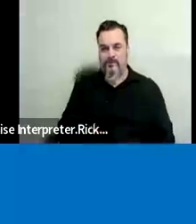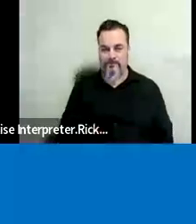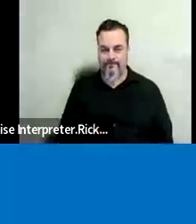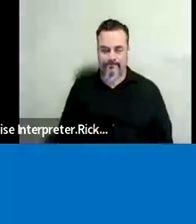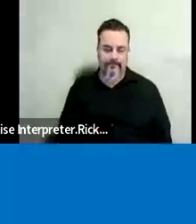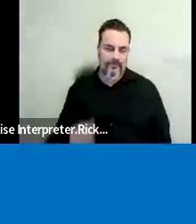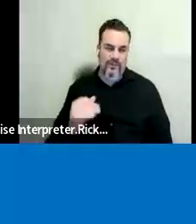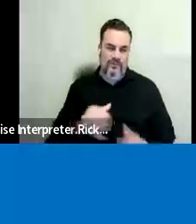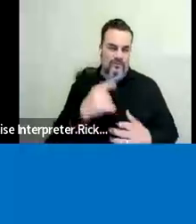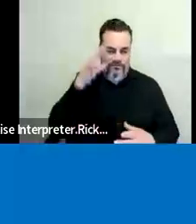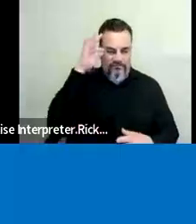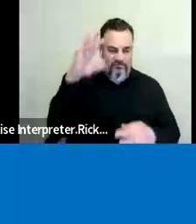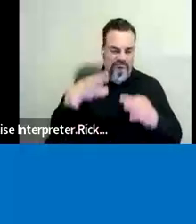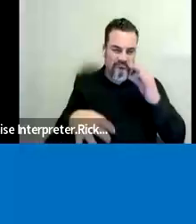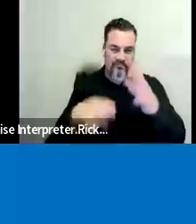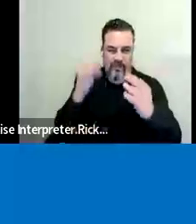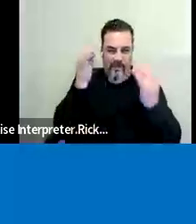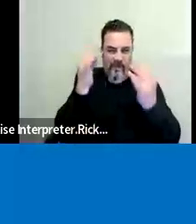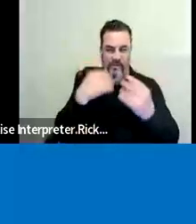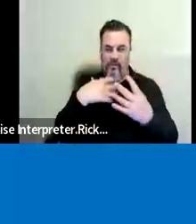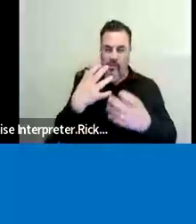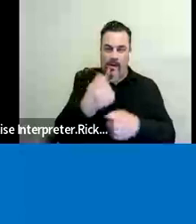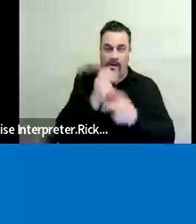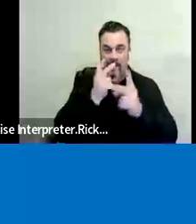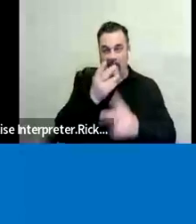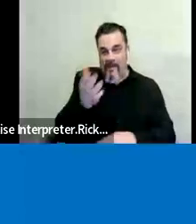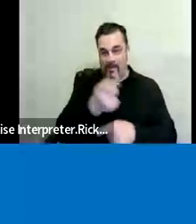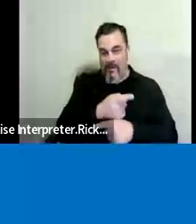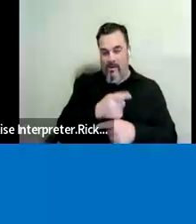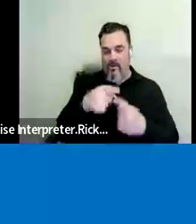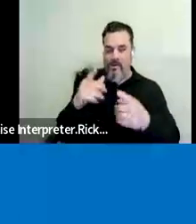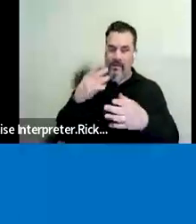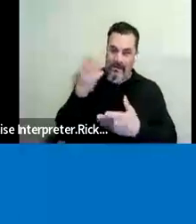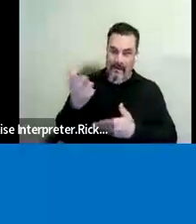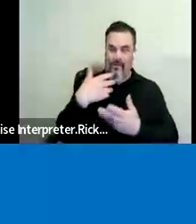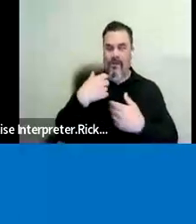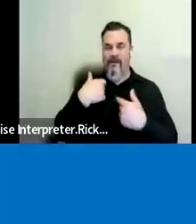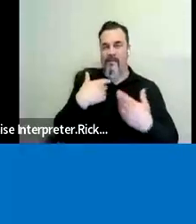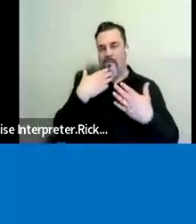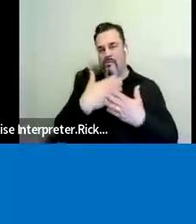So just some thoughts around transportation, because we want to get people there, right? And when we get there, we want them to have a great